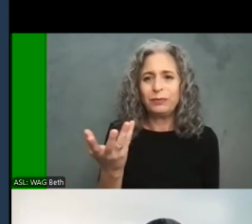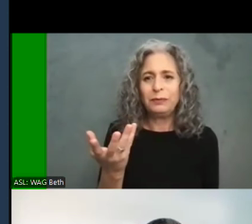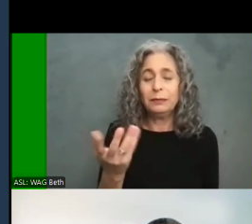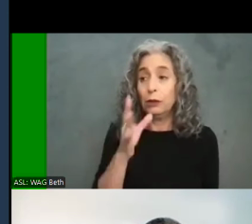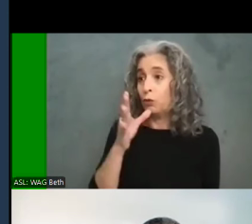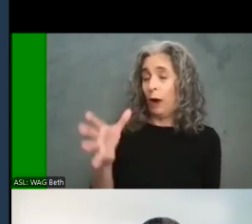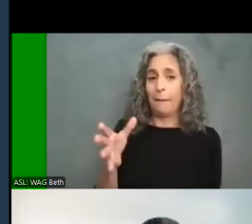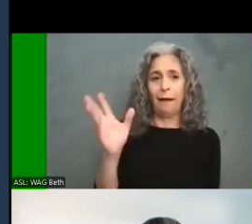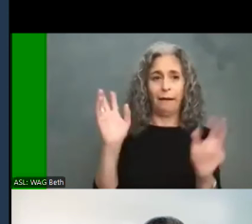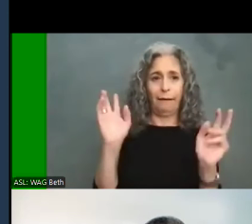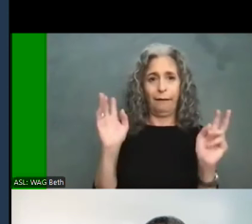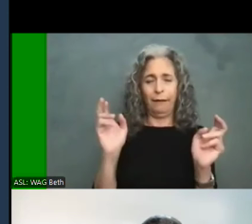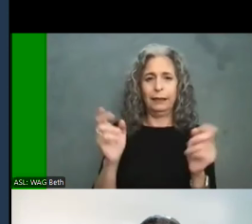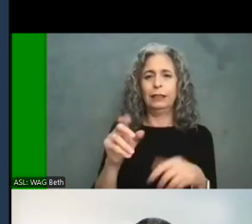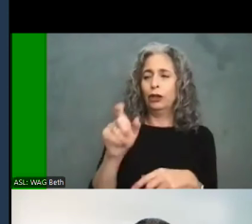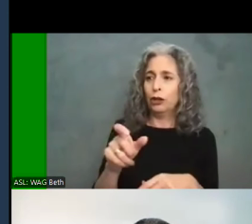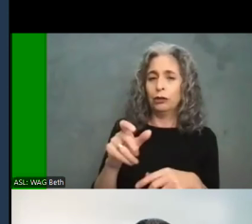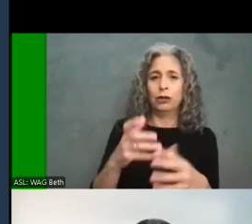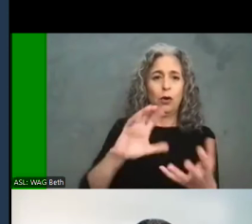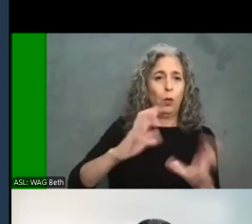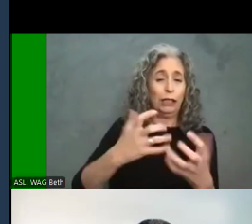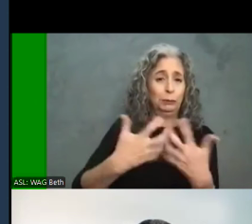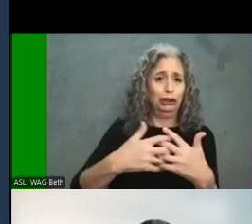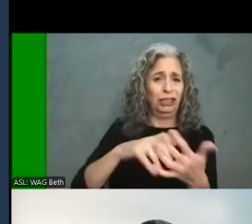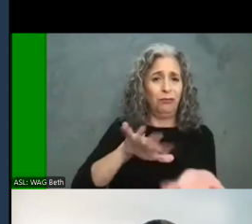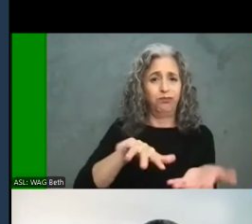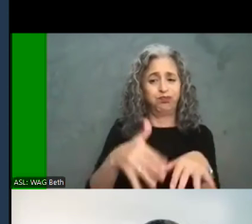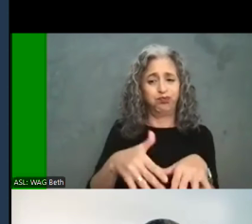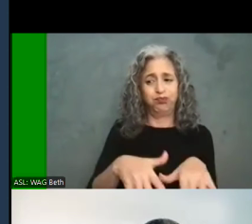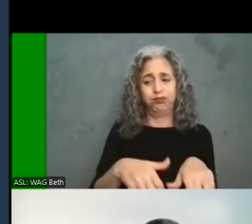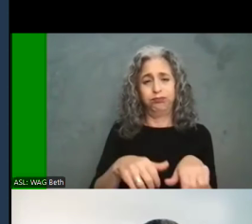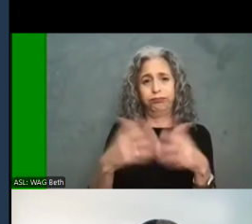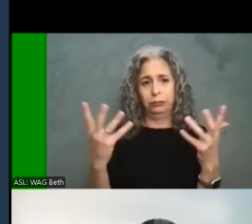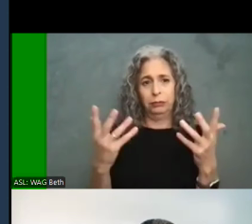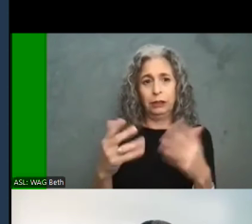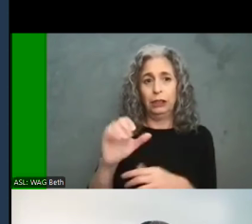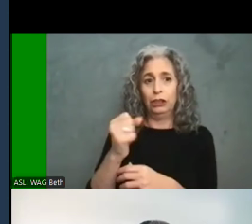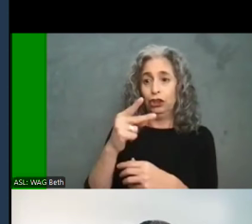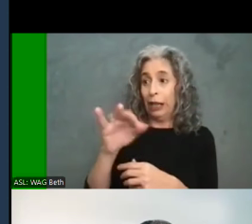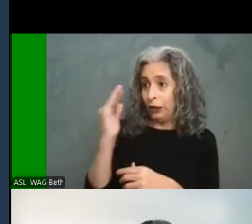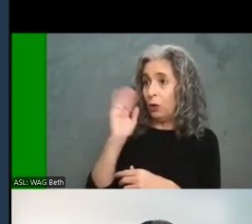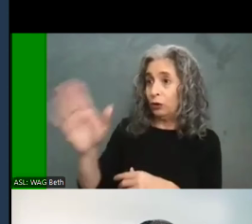Grandma, her washing machine died. Okay, so Shelley knows that Grandma